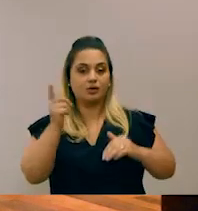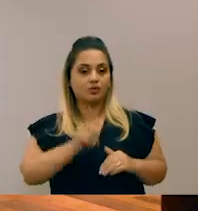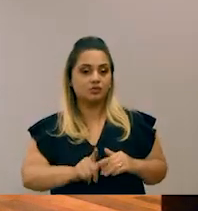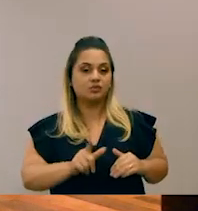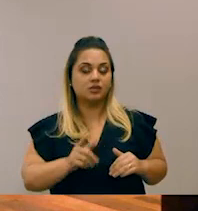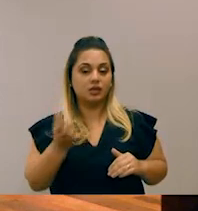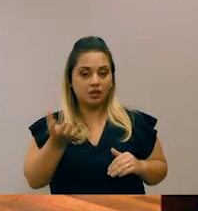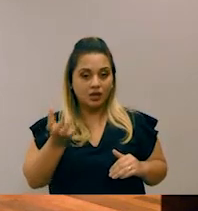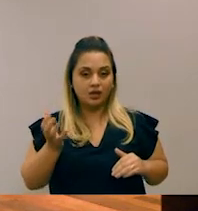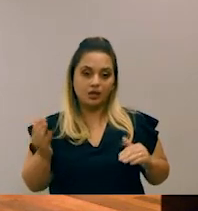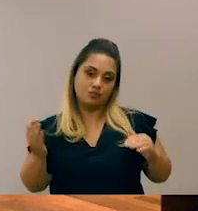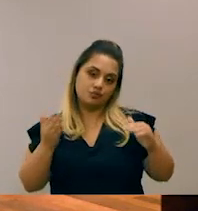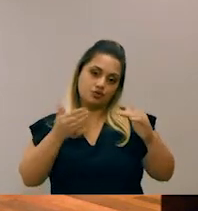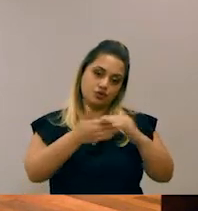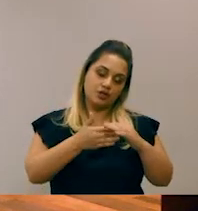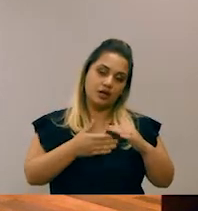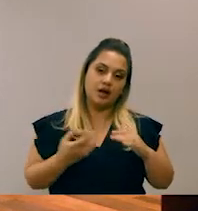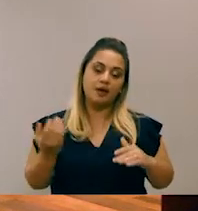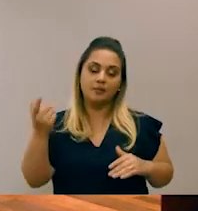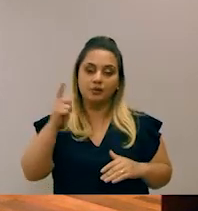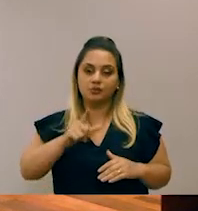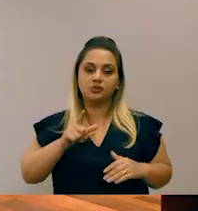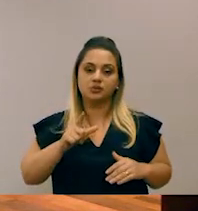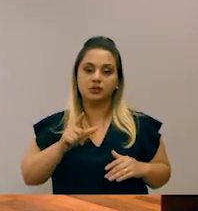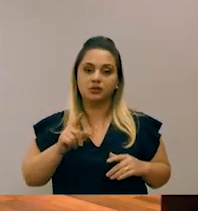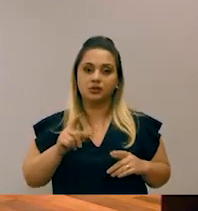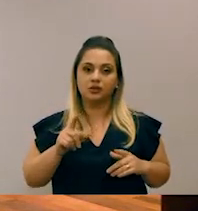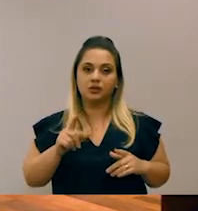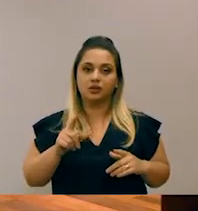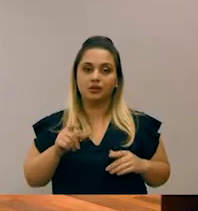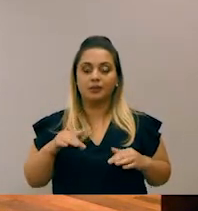is a goal that we need to reach when we